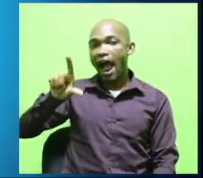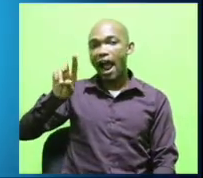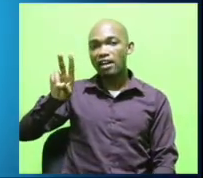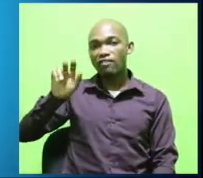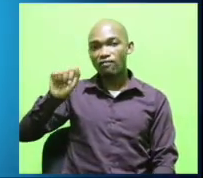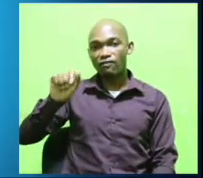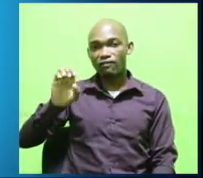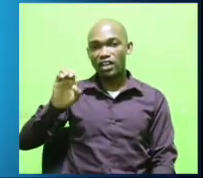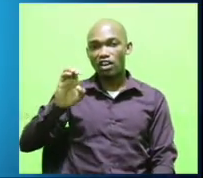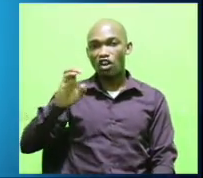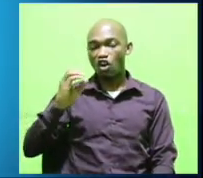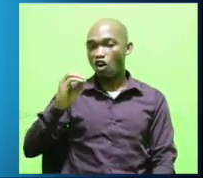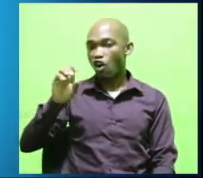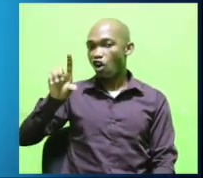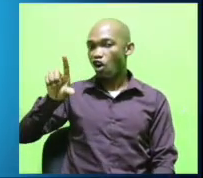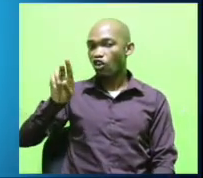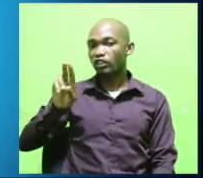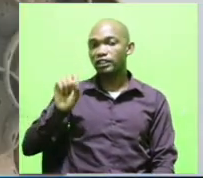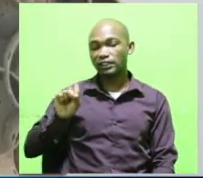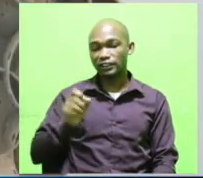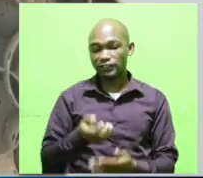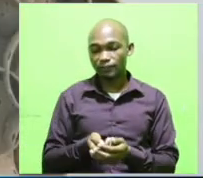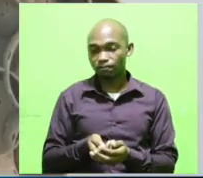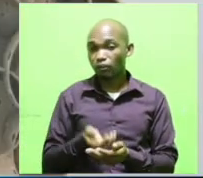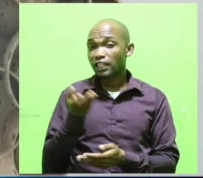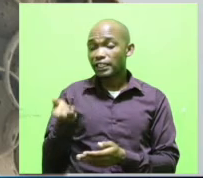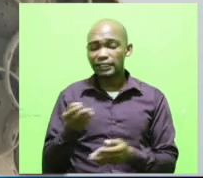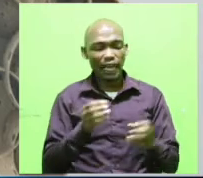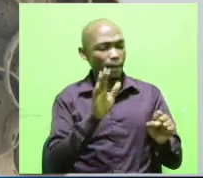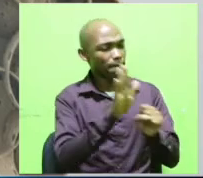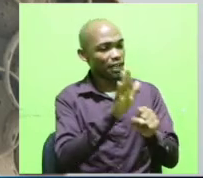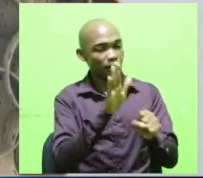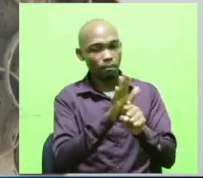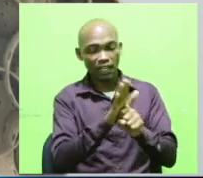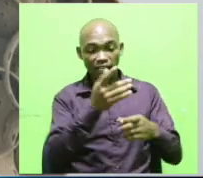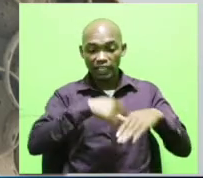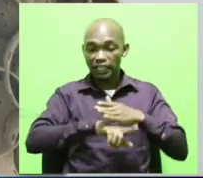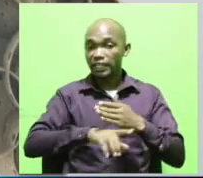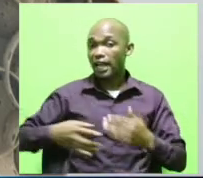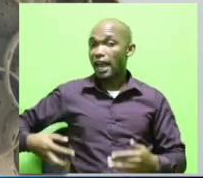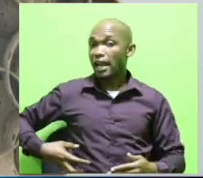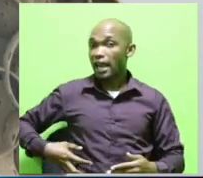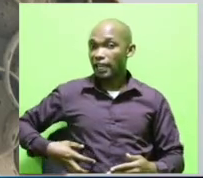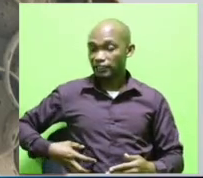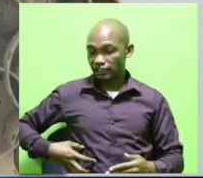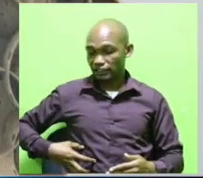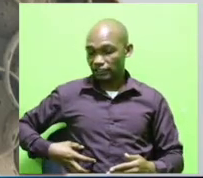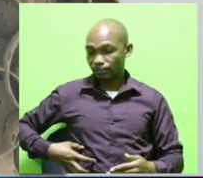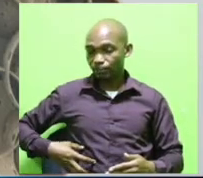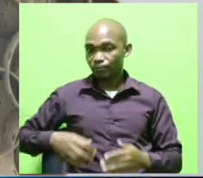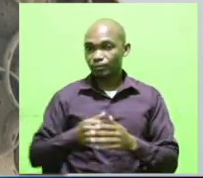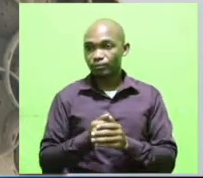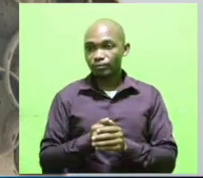The alveoli are very tiny in size, and many millions of them are packed together within the lungs.